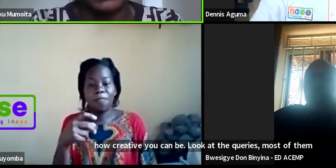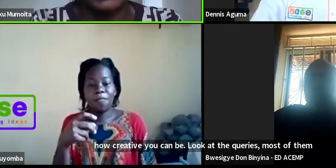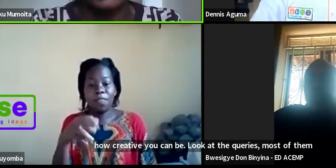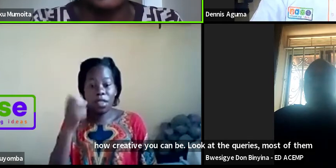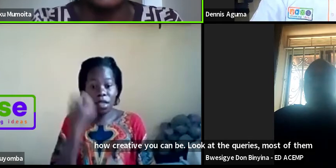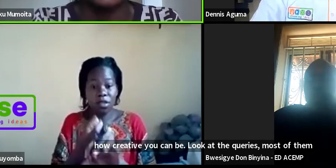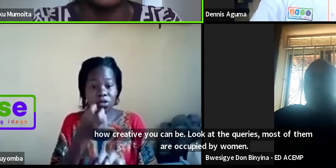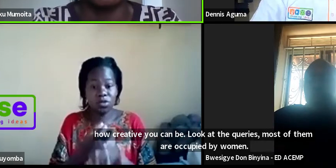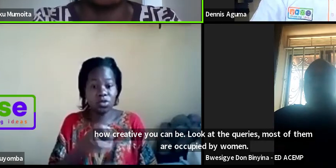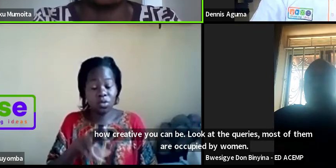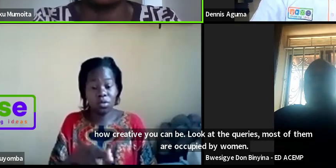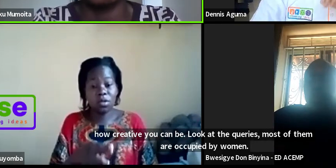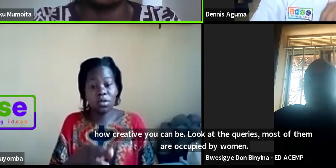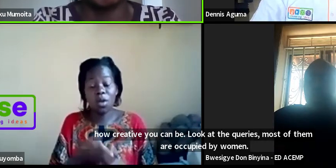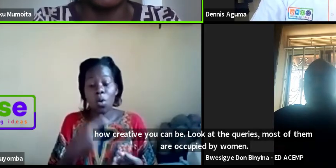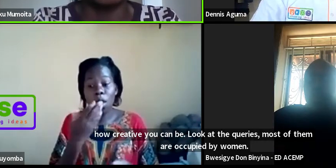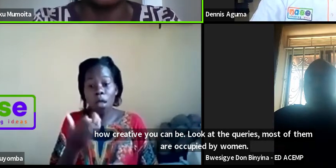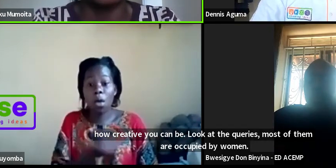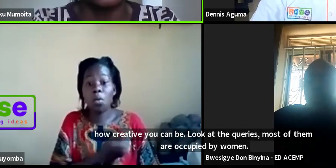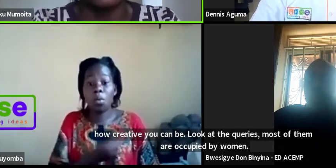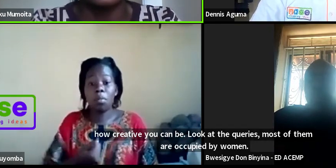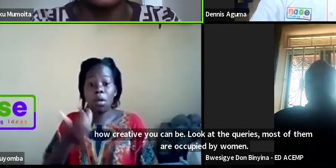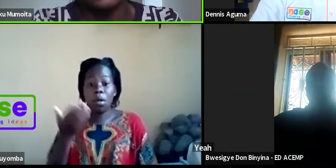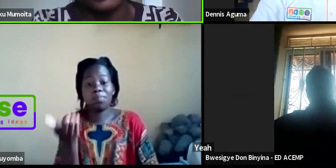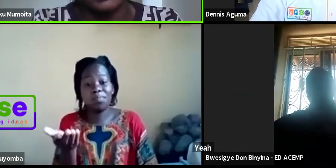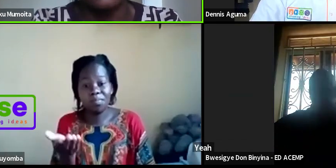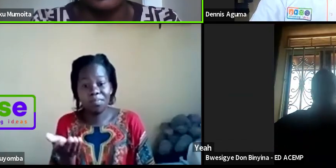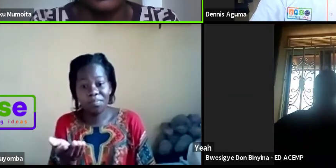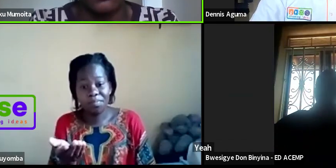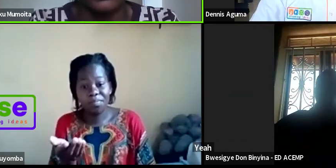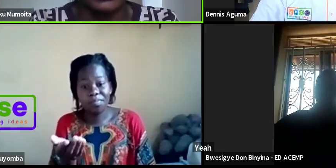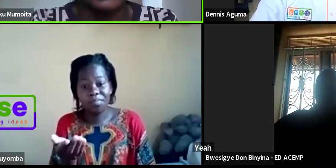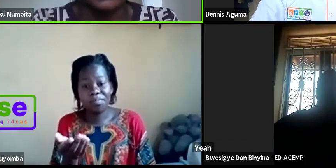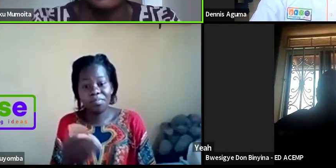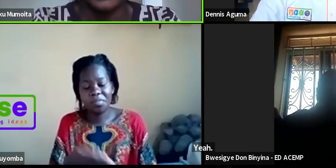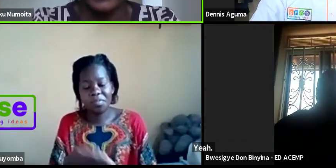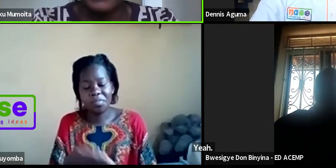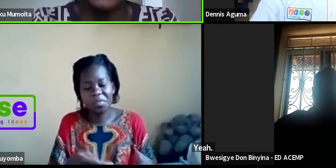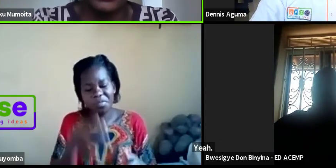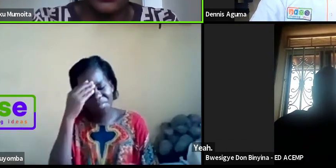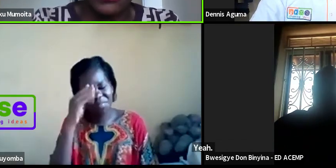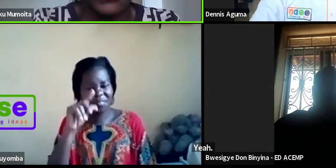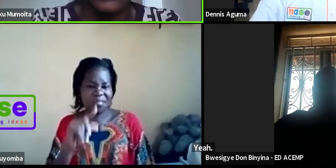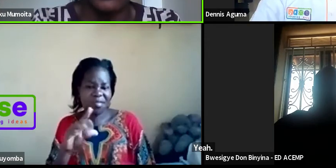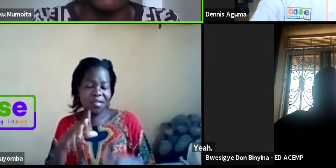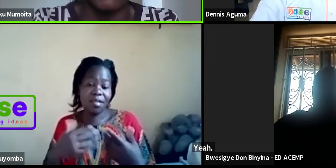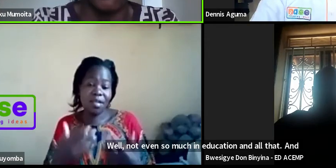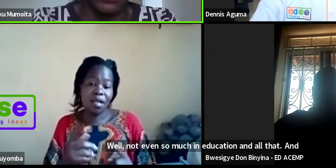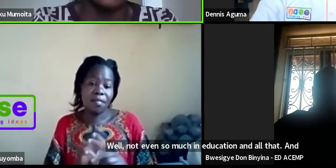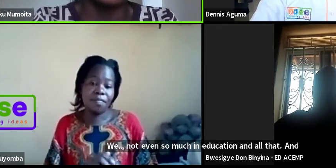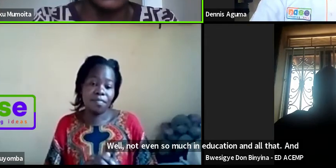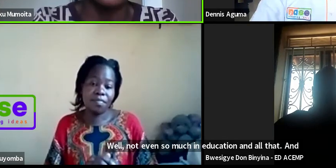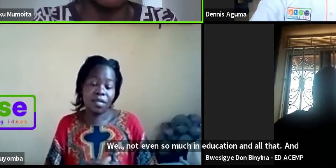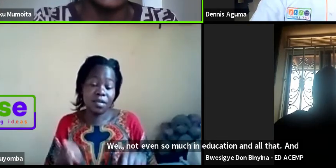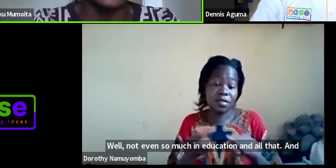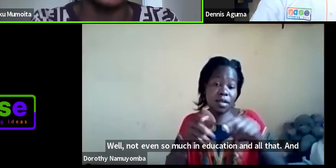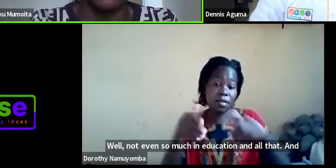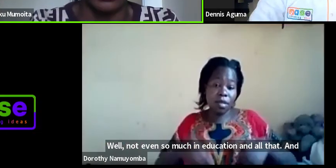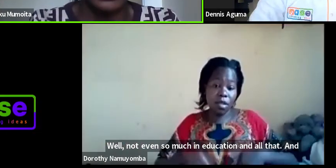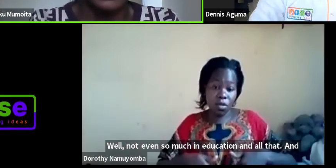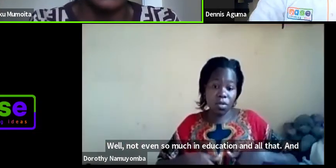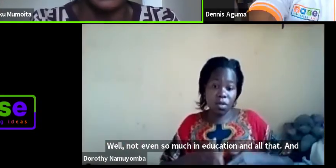women, yeah, who have not gone so much in education and all that. And the youth feel this is